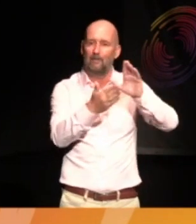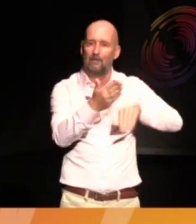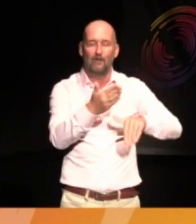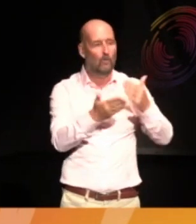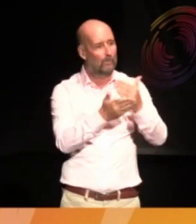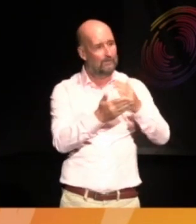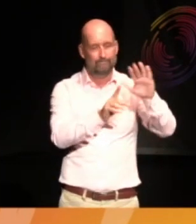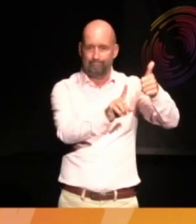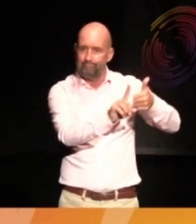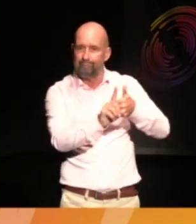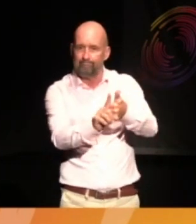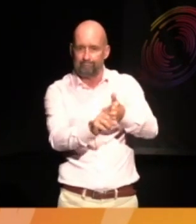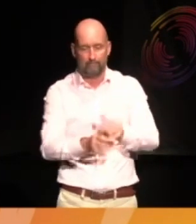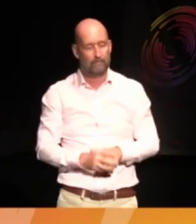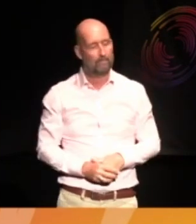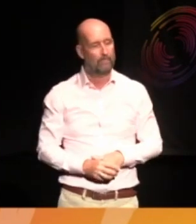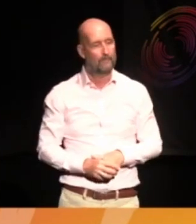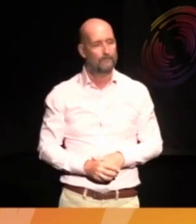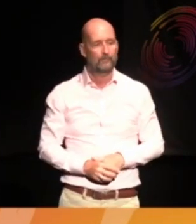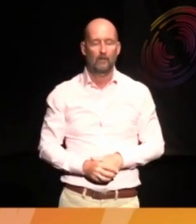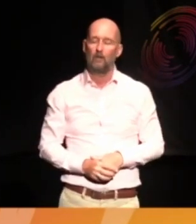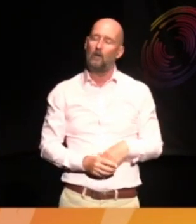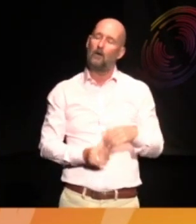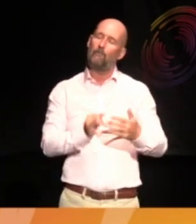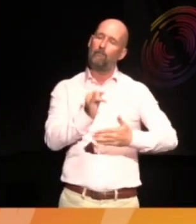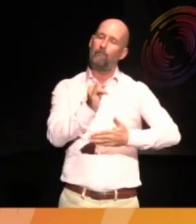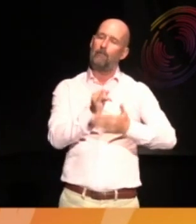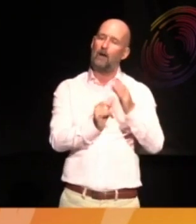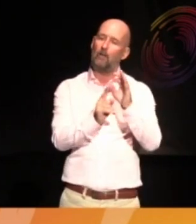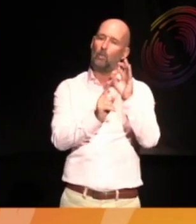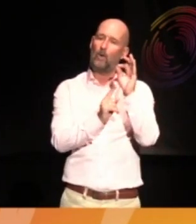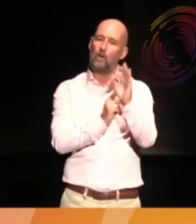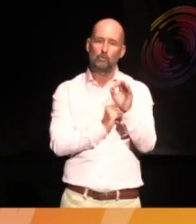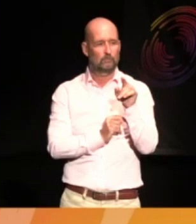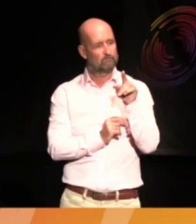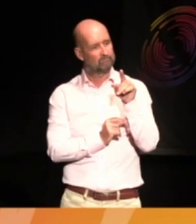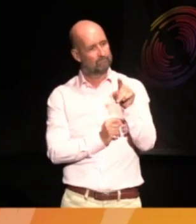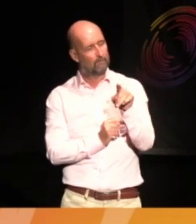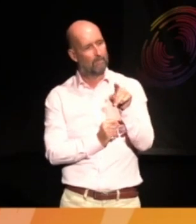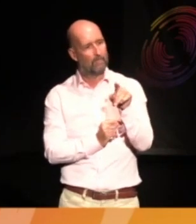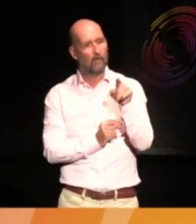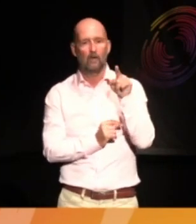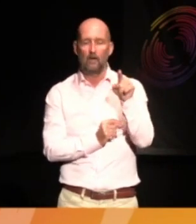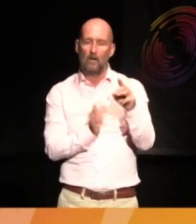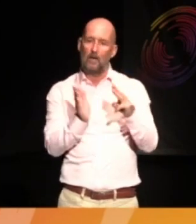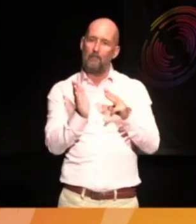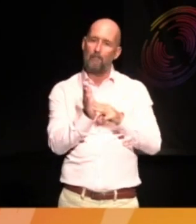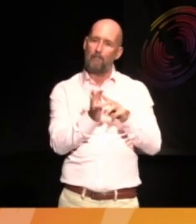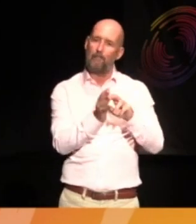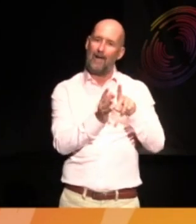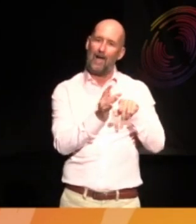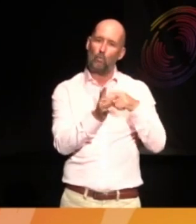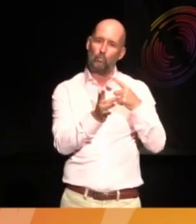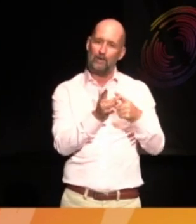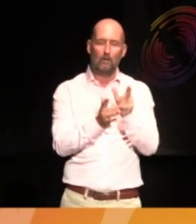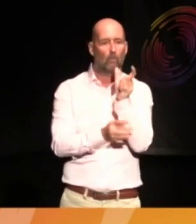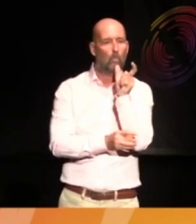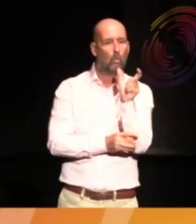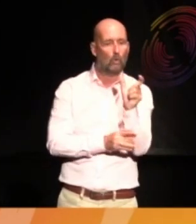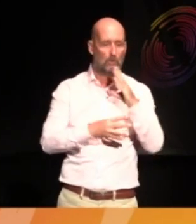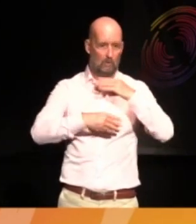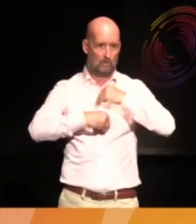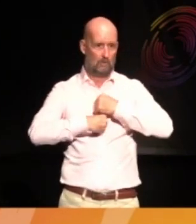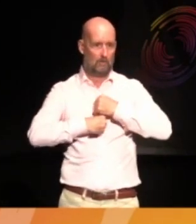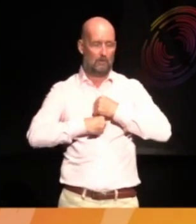quo. Just on the final point, I know that you've drawn attention to the Moutrey word for autism.